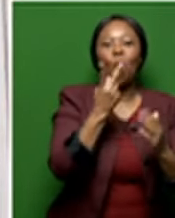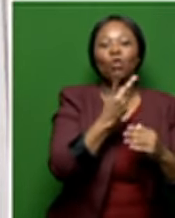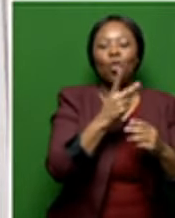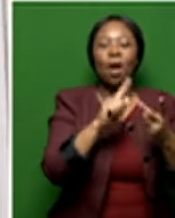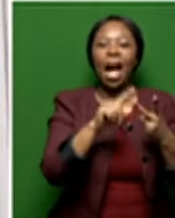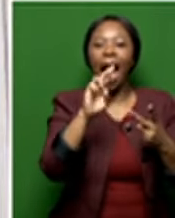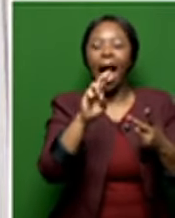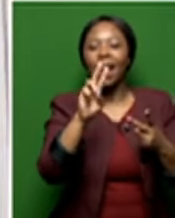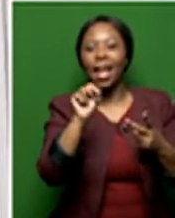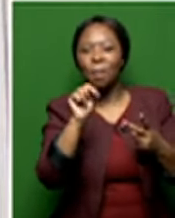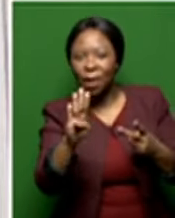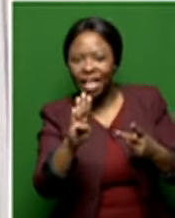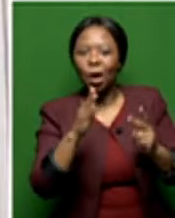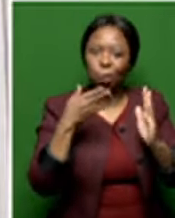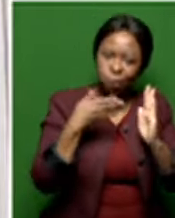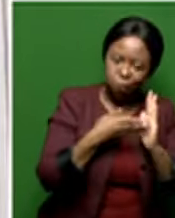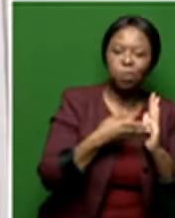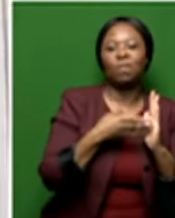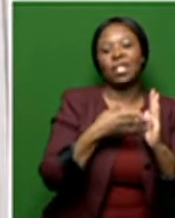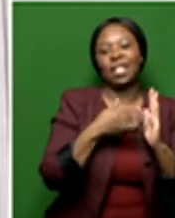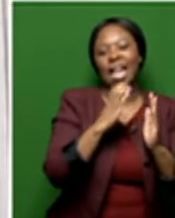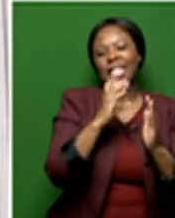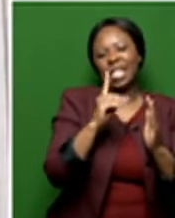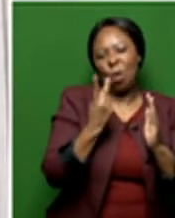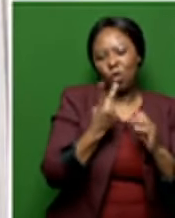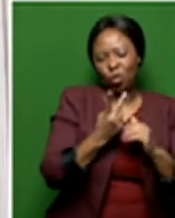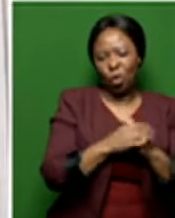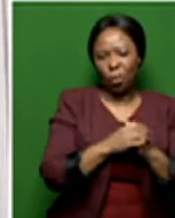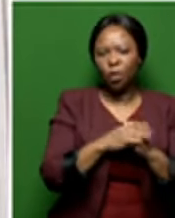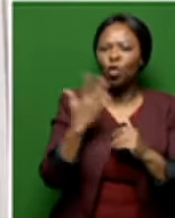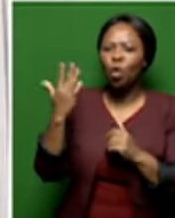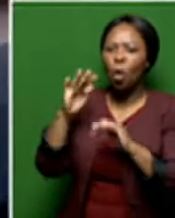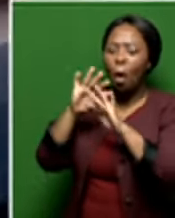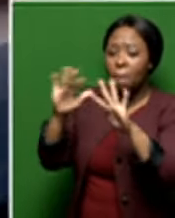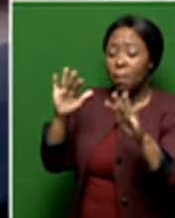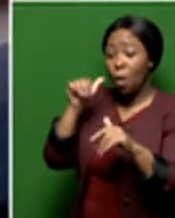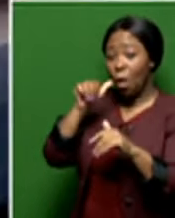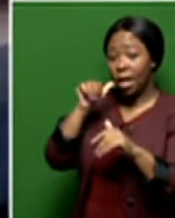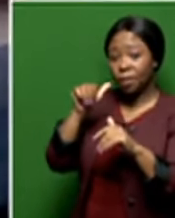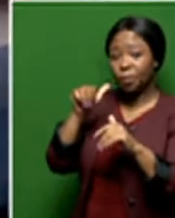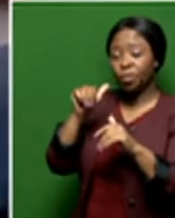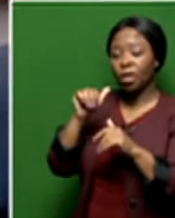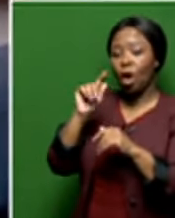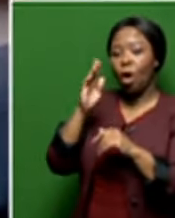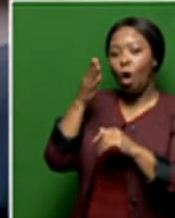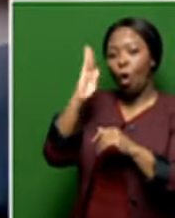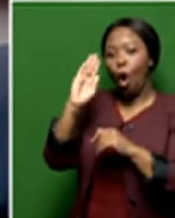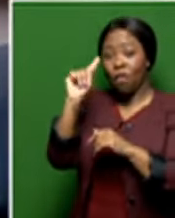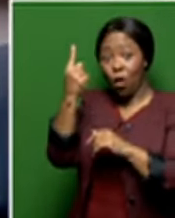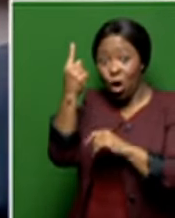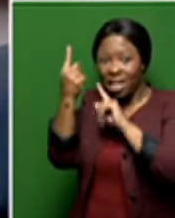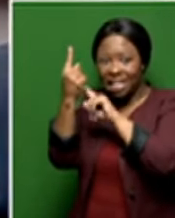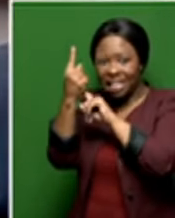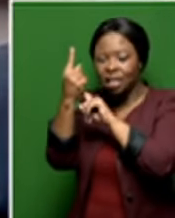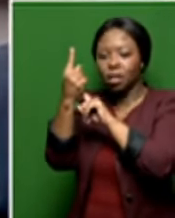find R&B type of tunes in the album. Okay. But, and when people listen to Put God First, what are they going to